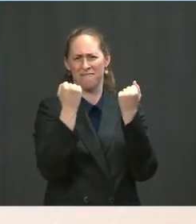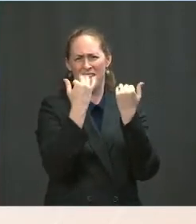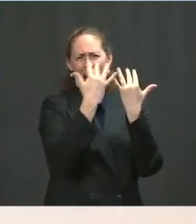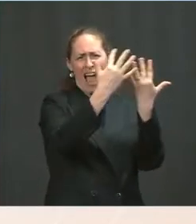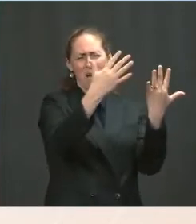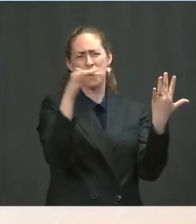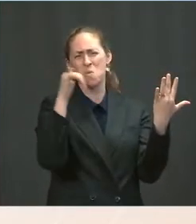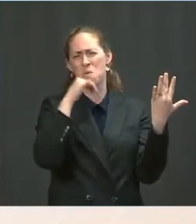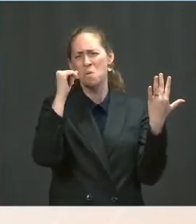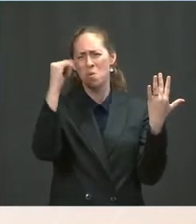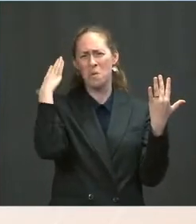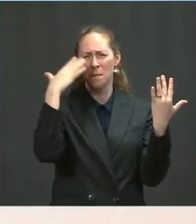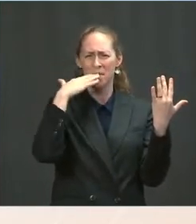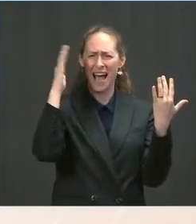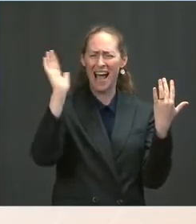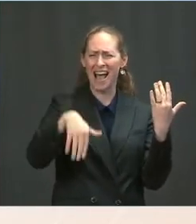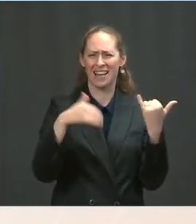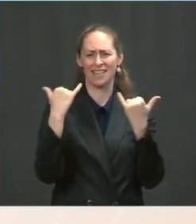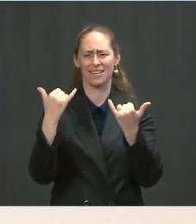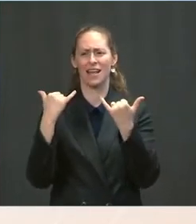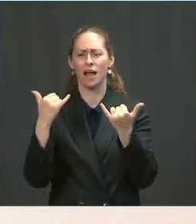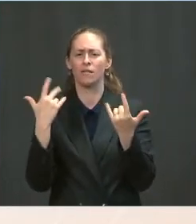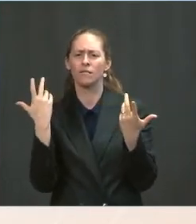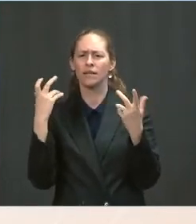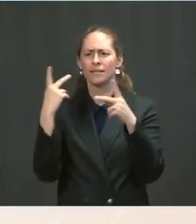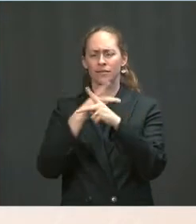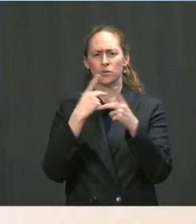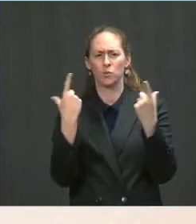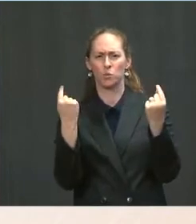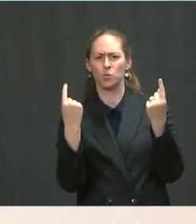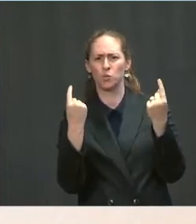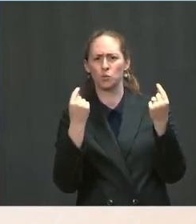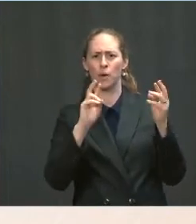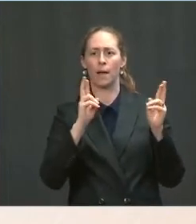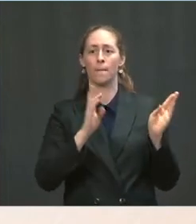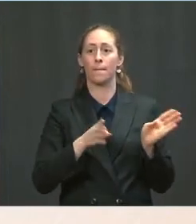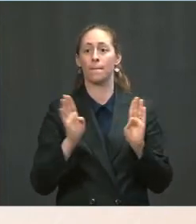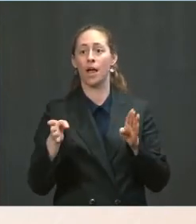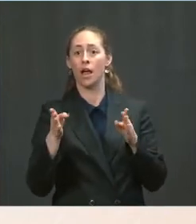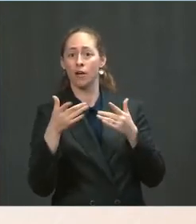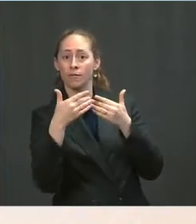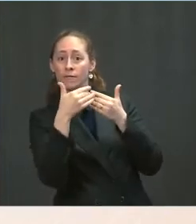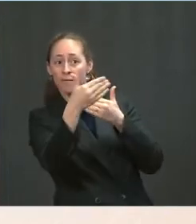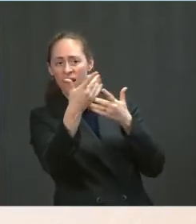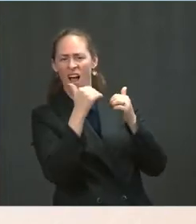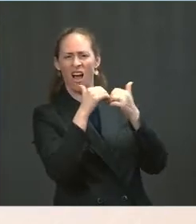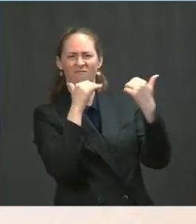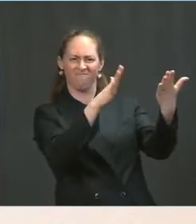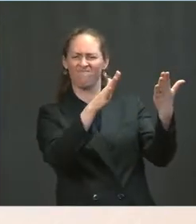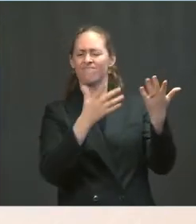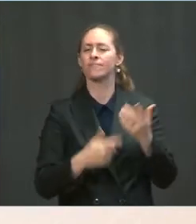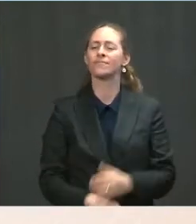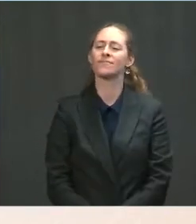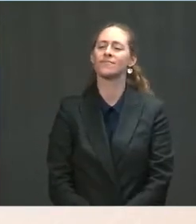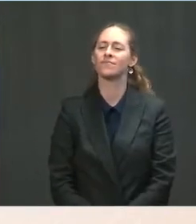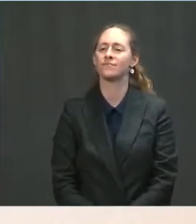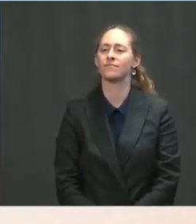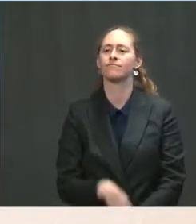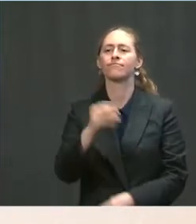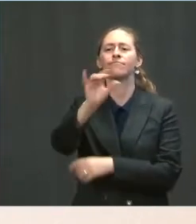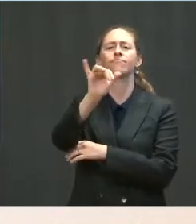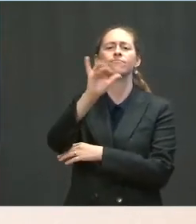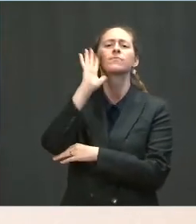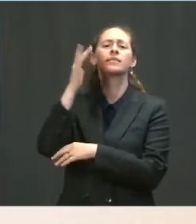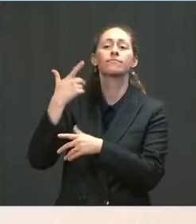strengthen prevention, preparedness, and response activities. This was a follow-up to the meeting the President convened